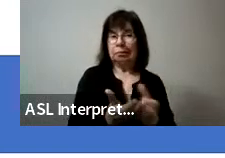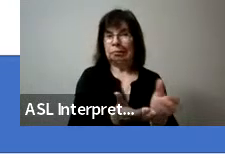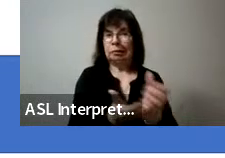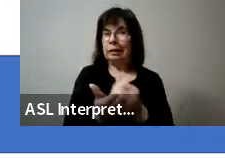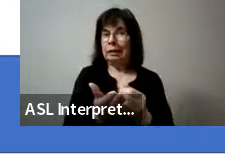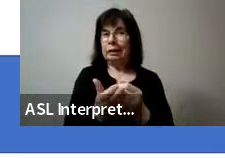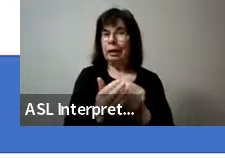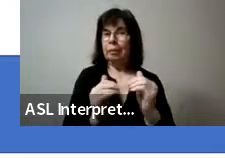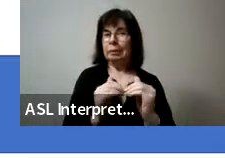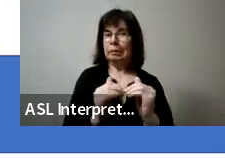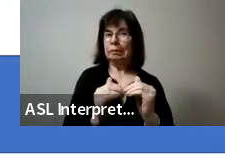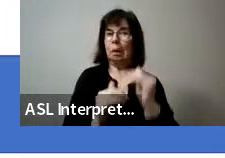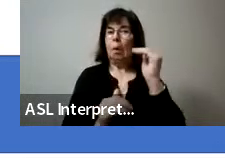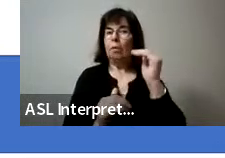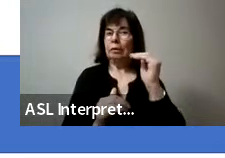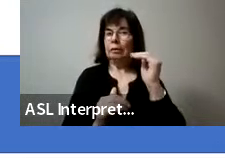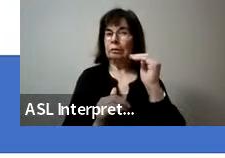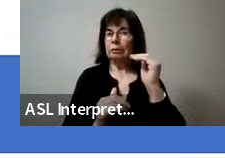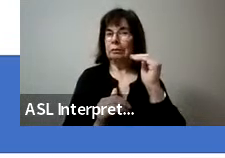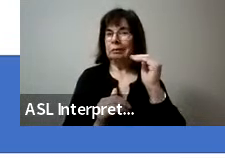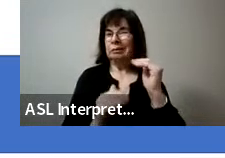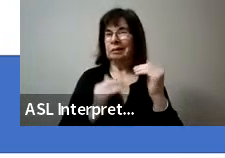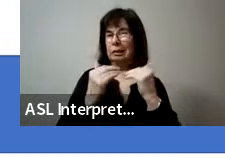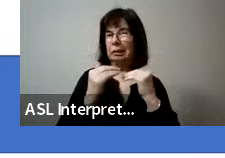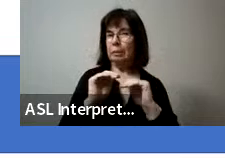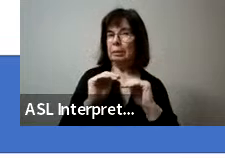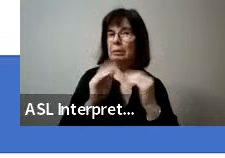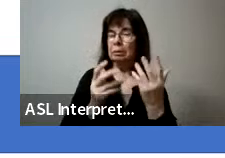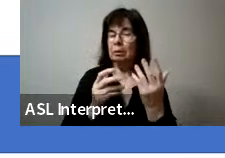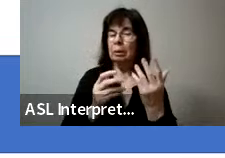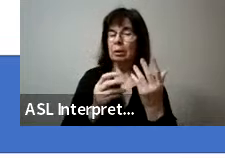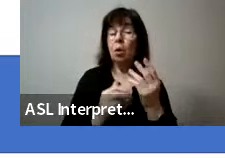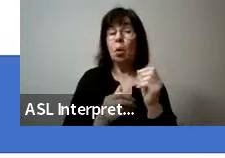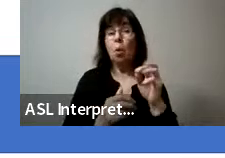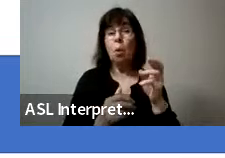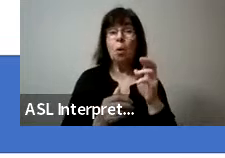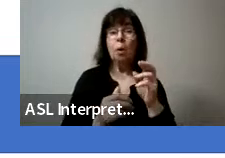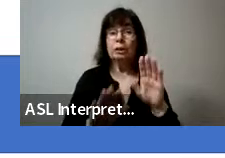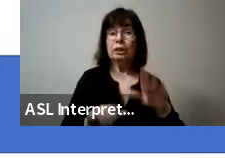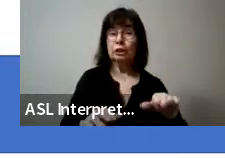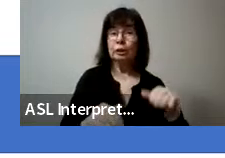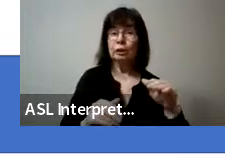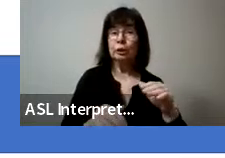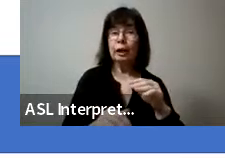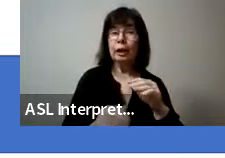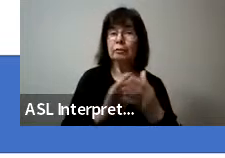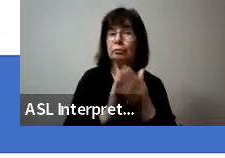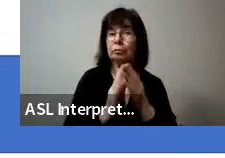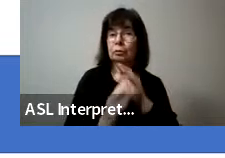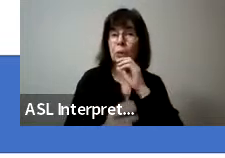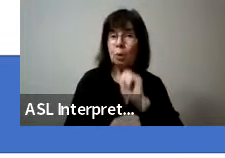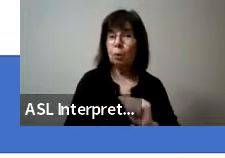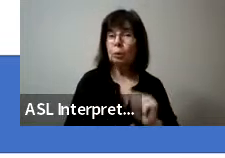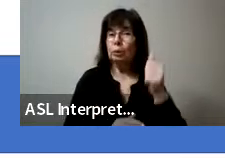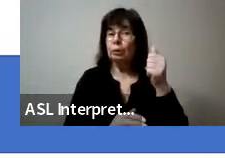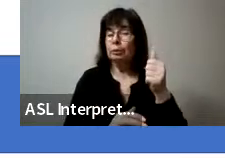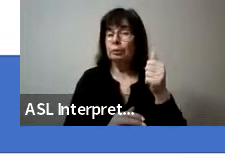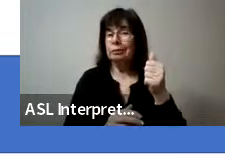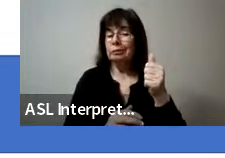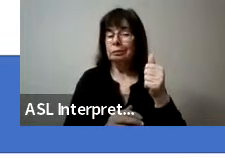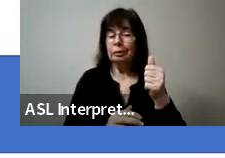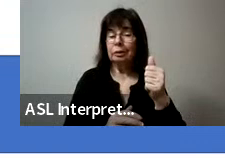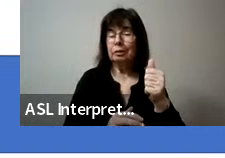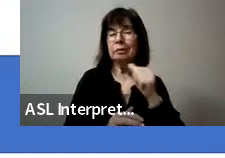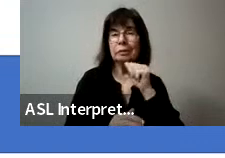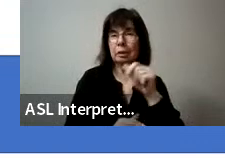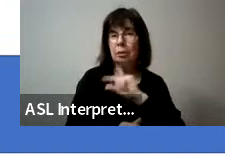limits. This also includes children who have aged out of their aid codes. So for children,